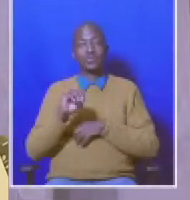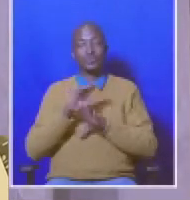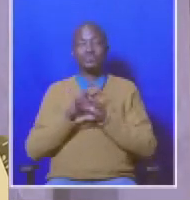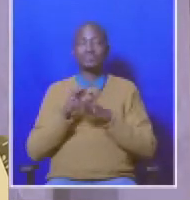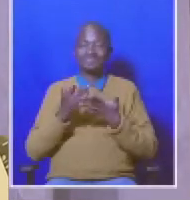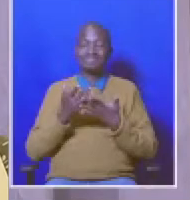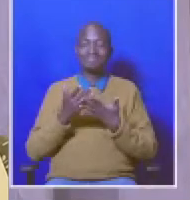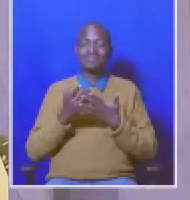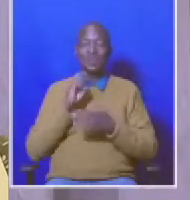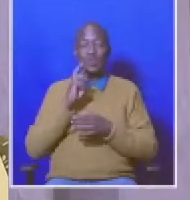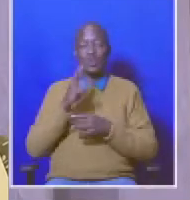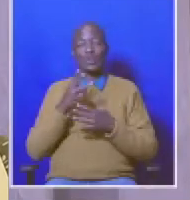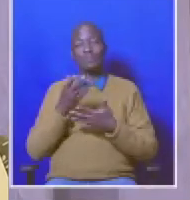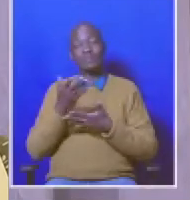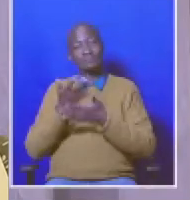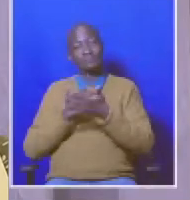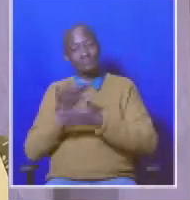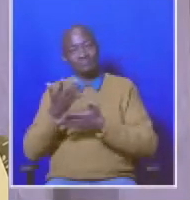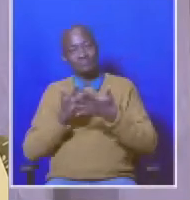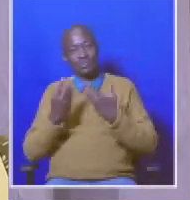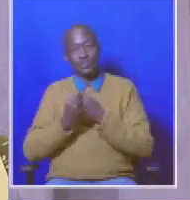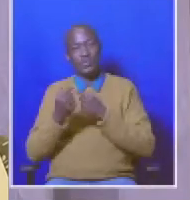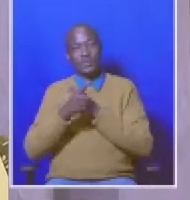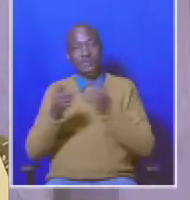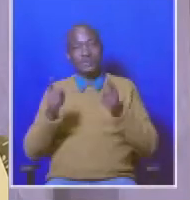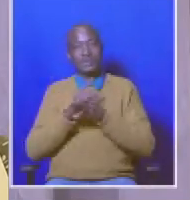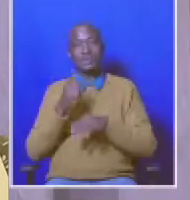with them to look at what more can be done.